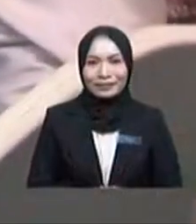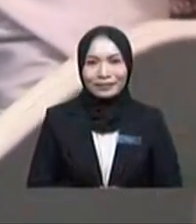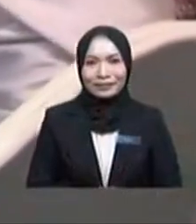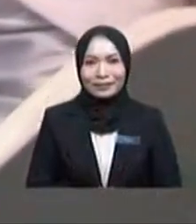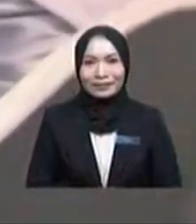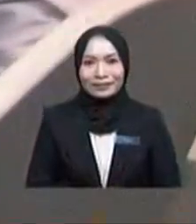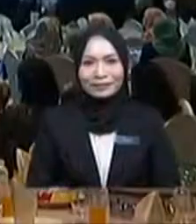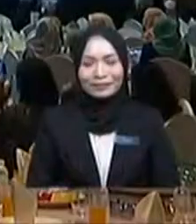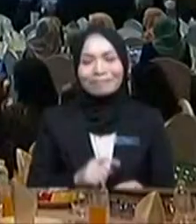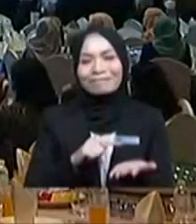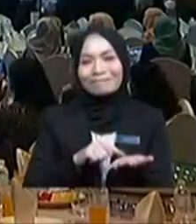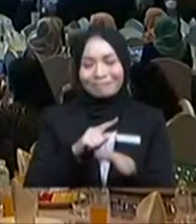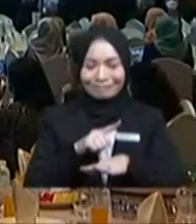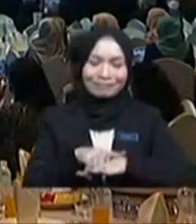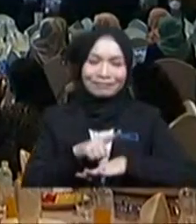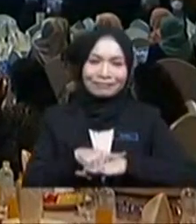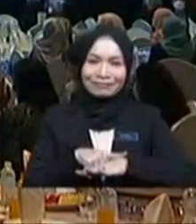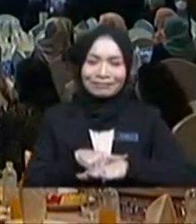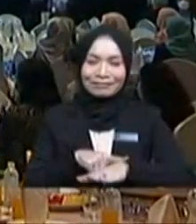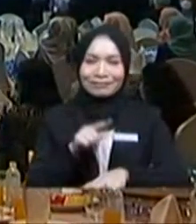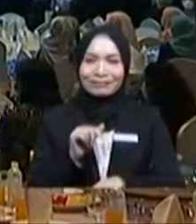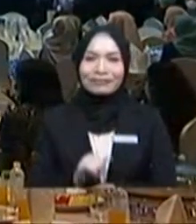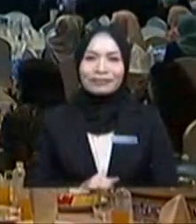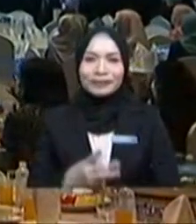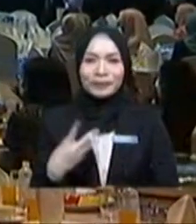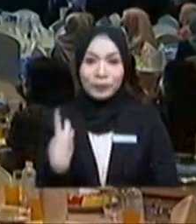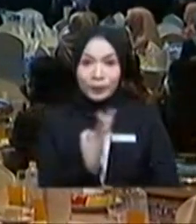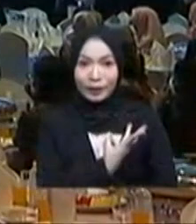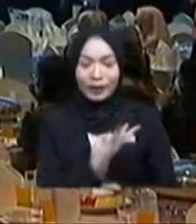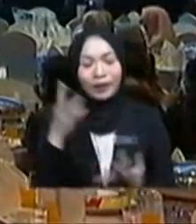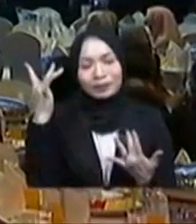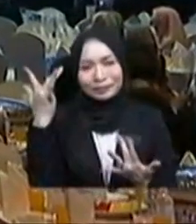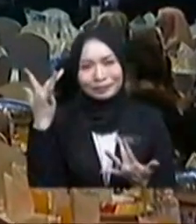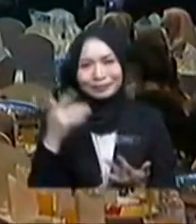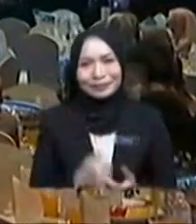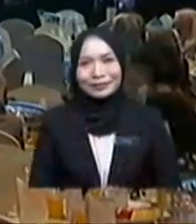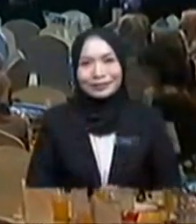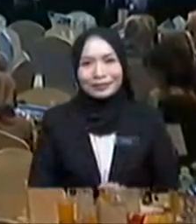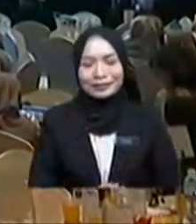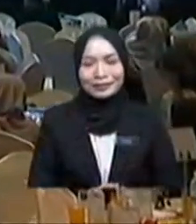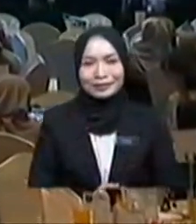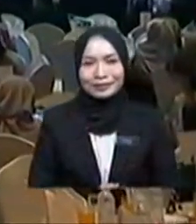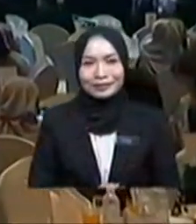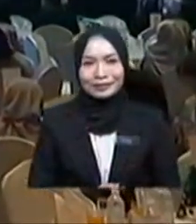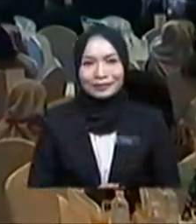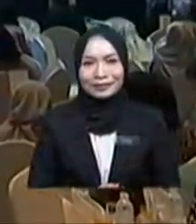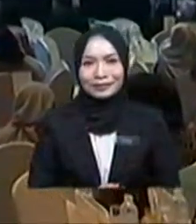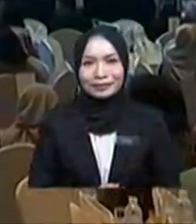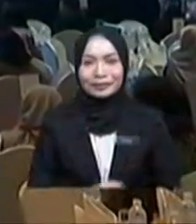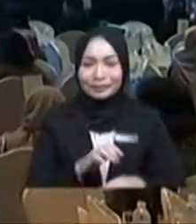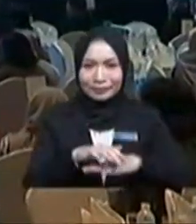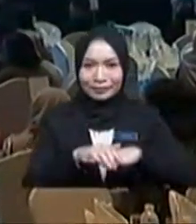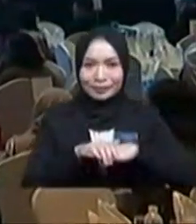this is the moment we've all been waiting for. We will now announce the winners for the Digital Innovation in English